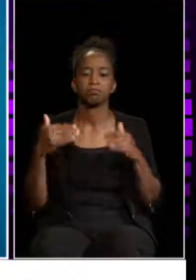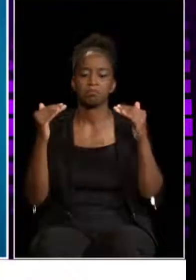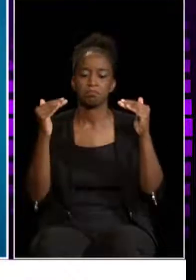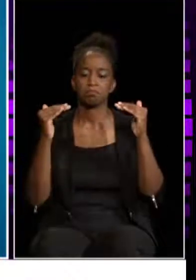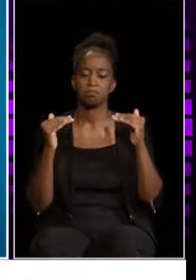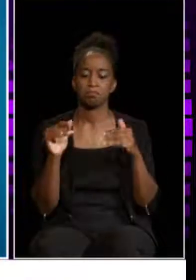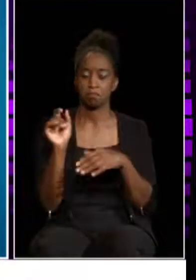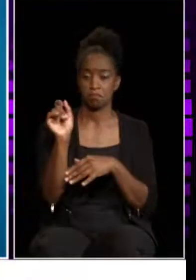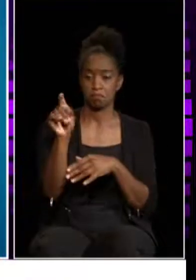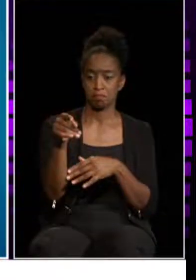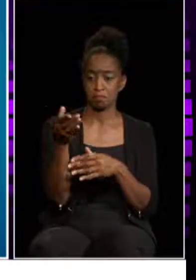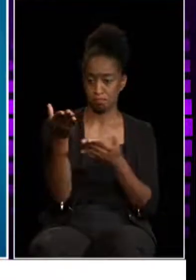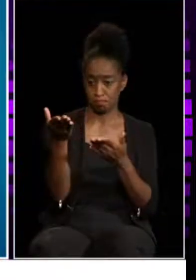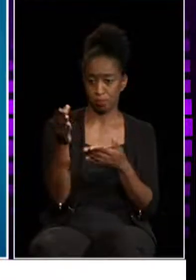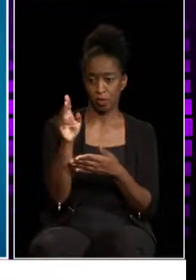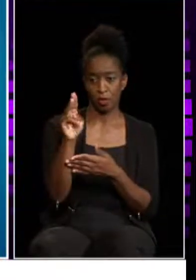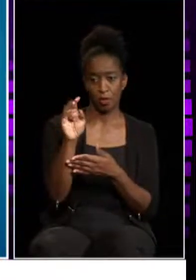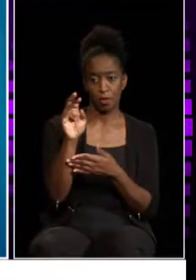Marissa.